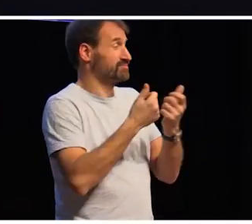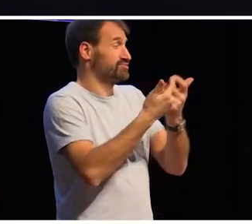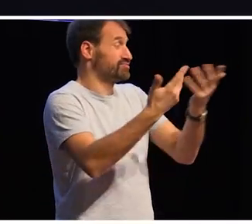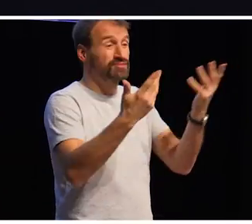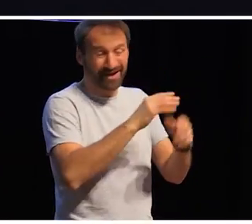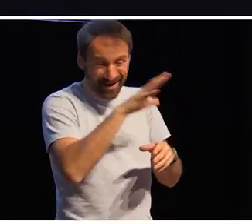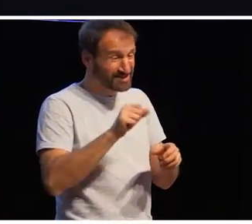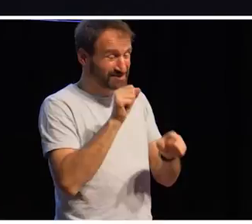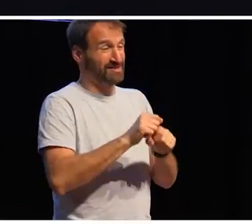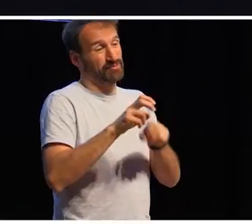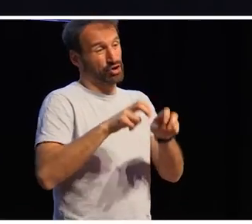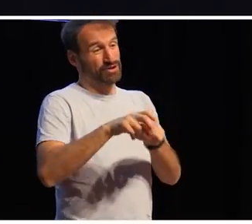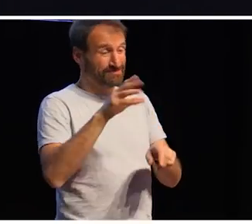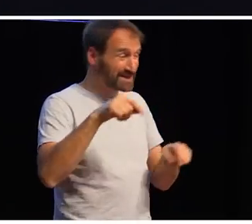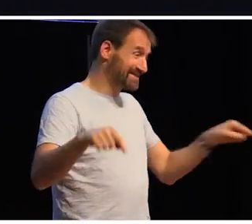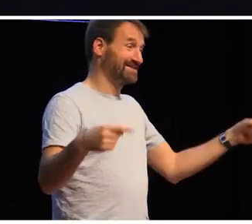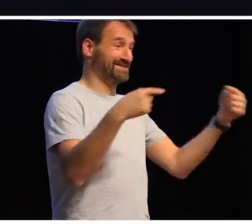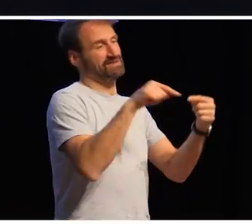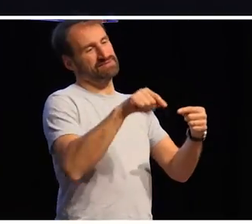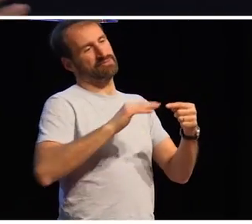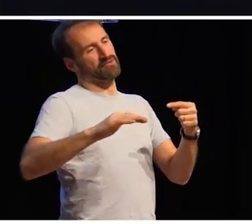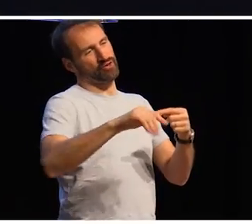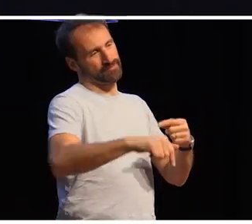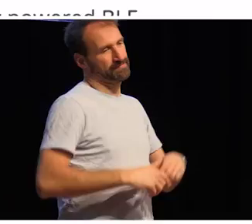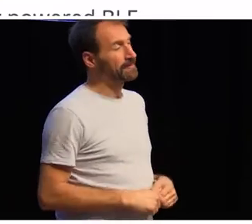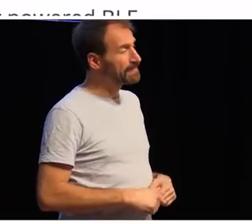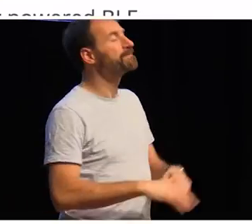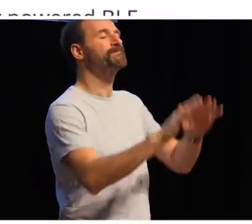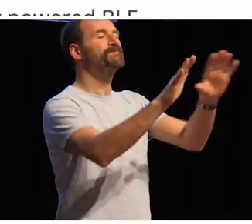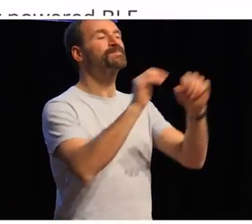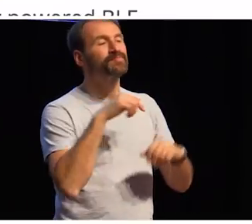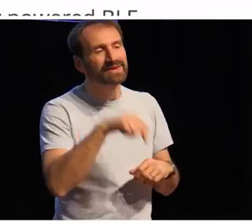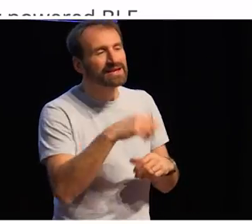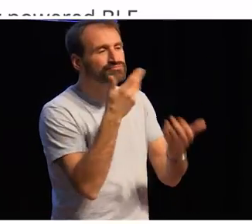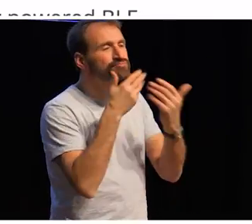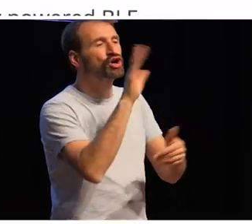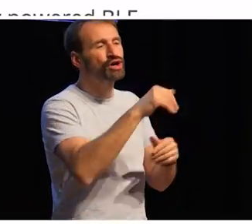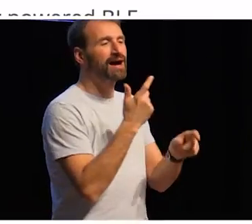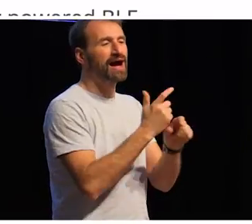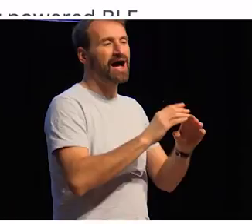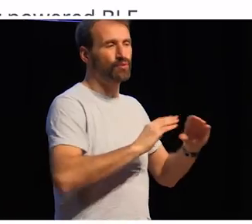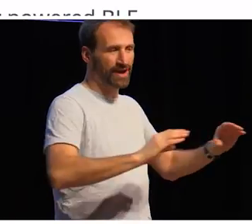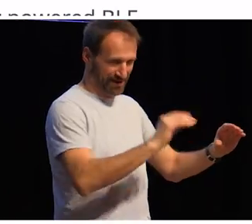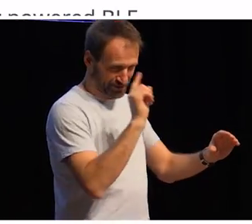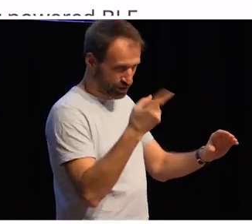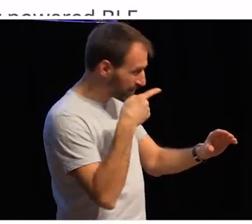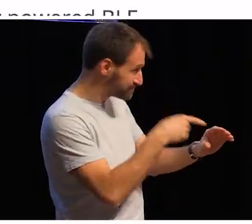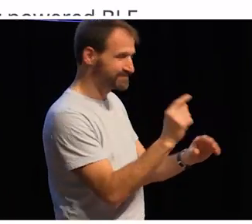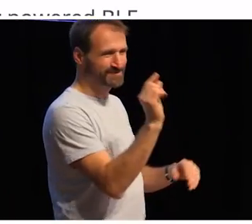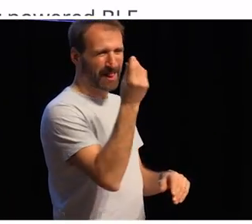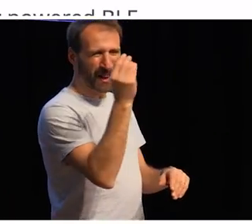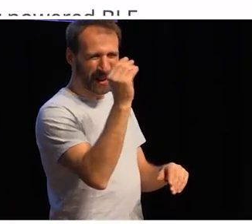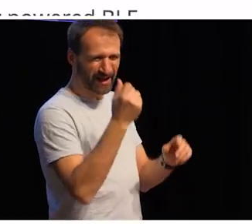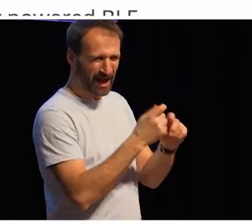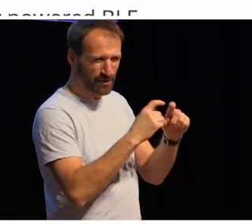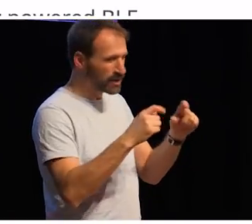using them at the back end as well. So let's talk about the hardware once again. This is the tiny little hardware. It's